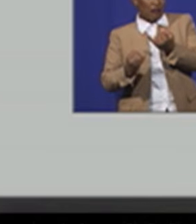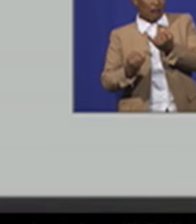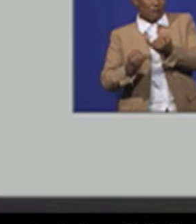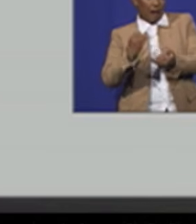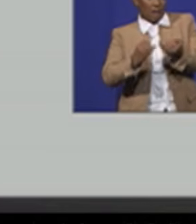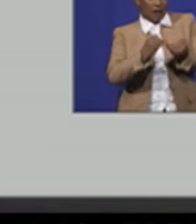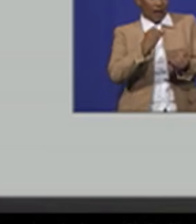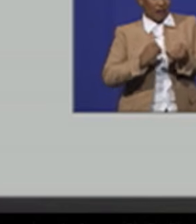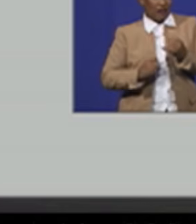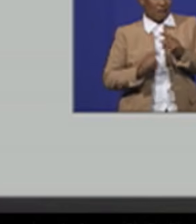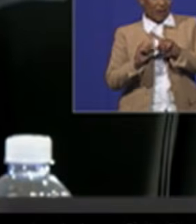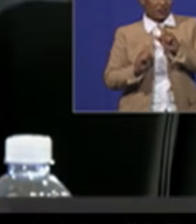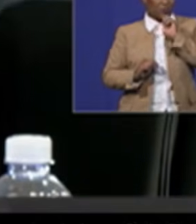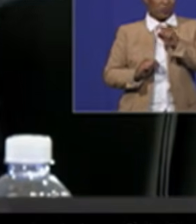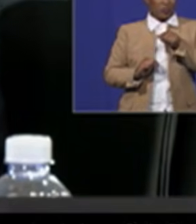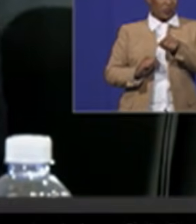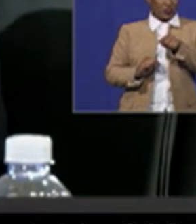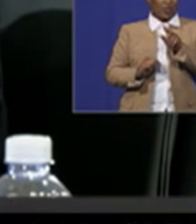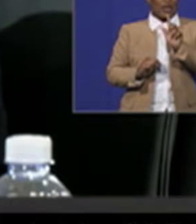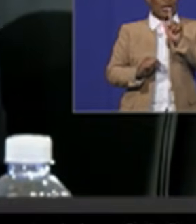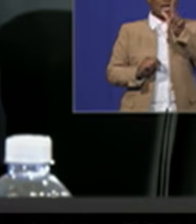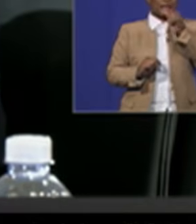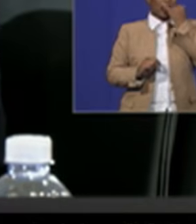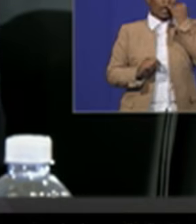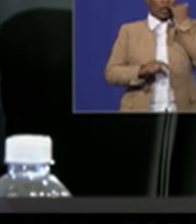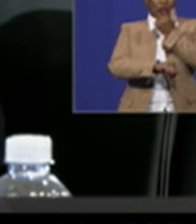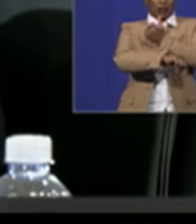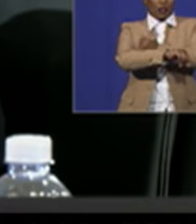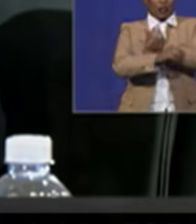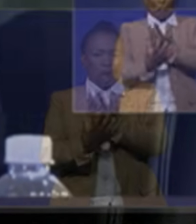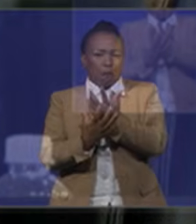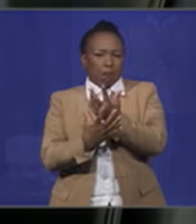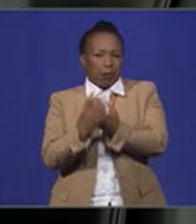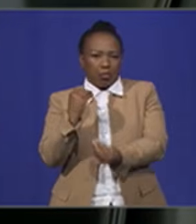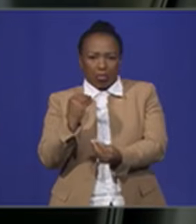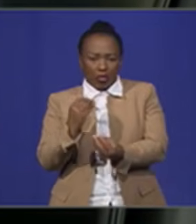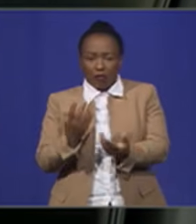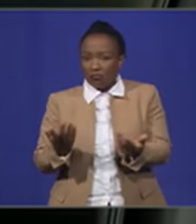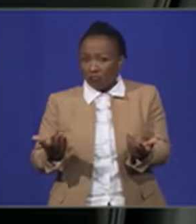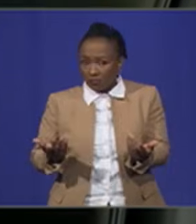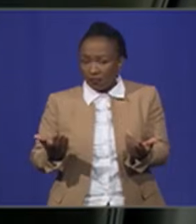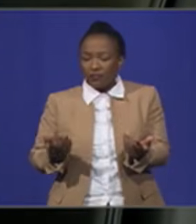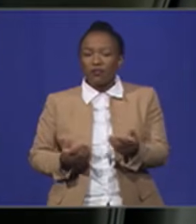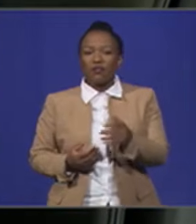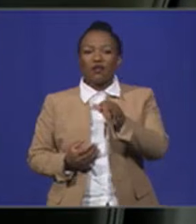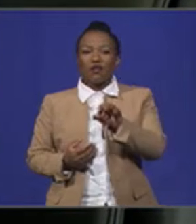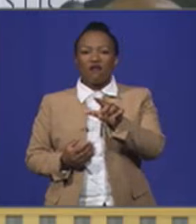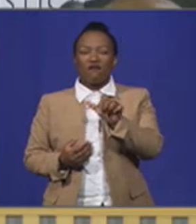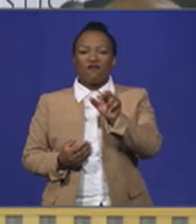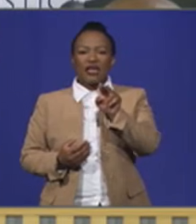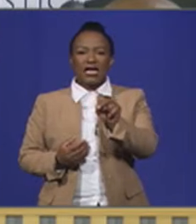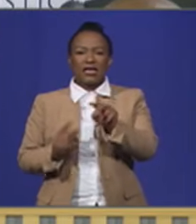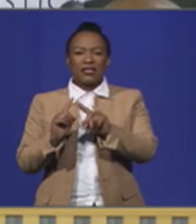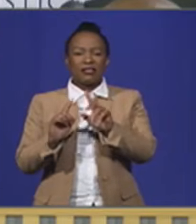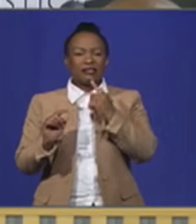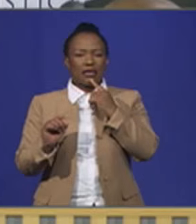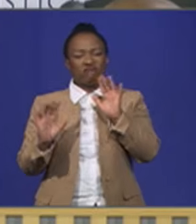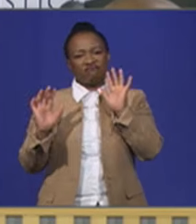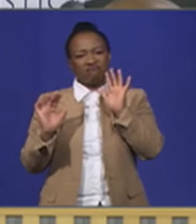kwa bokhutlong di bakileng gore diritibatsi di nyelele. Le fa go le jalo, Flynn ga batla go amangwa le